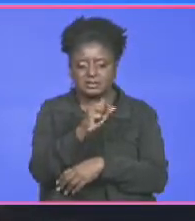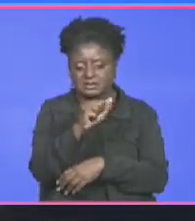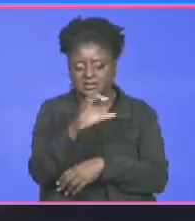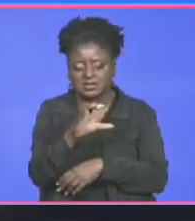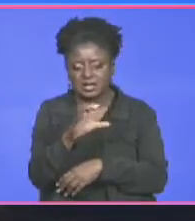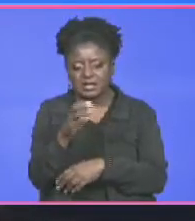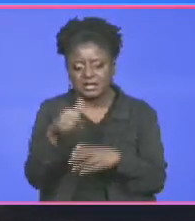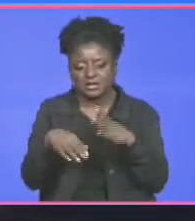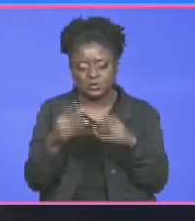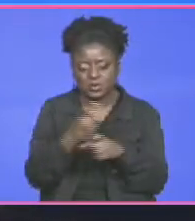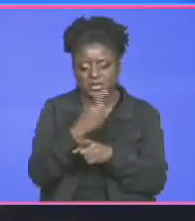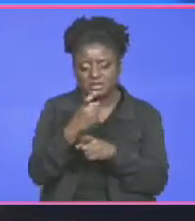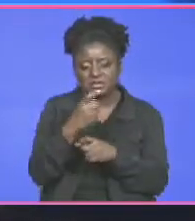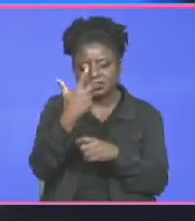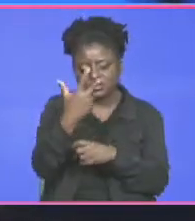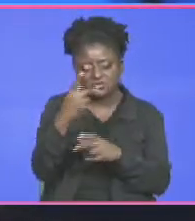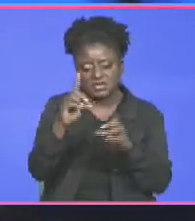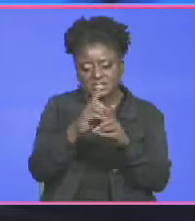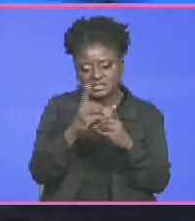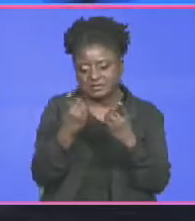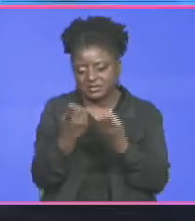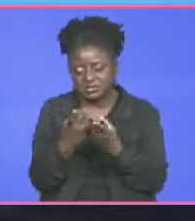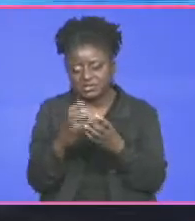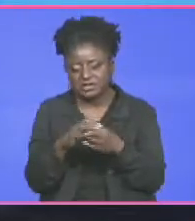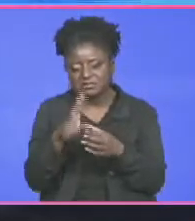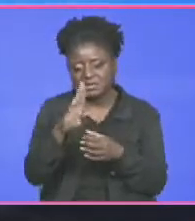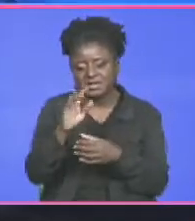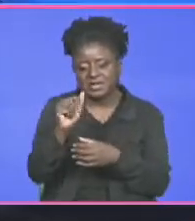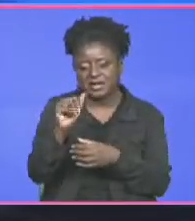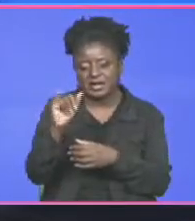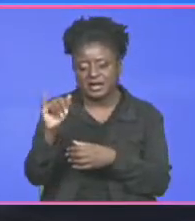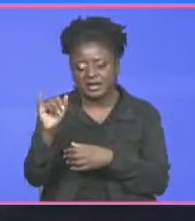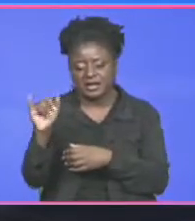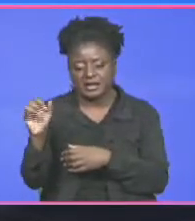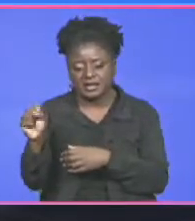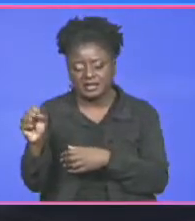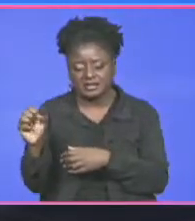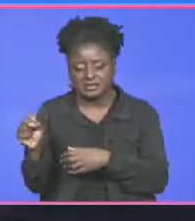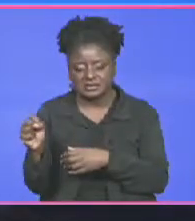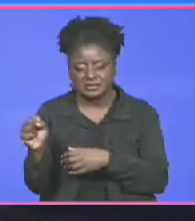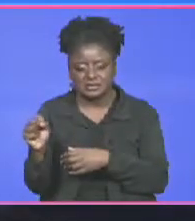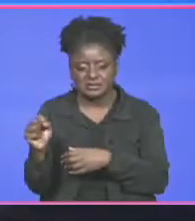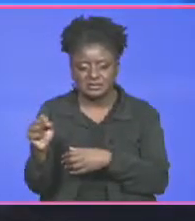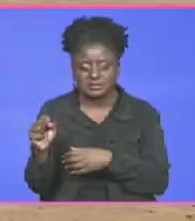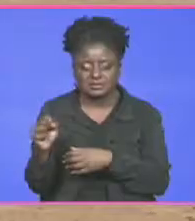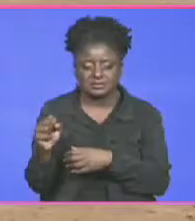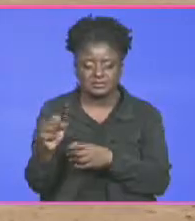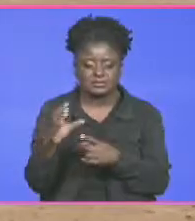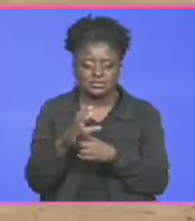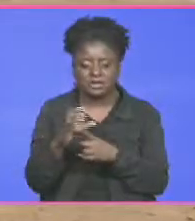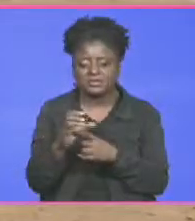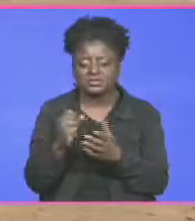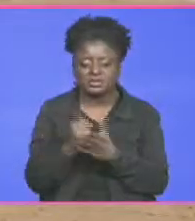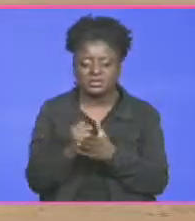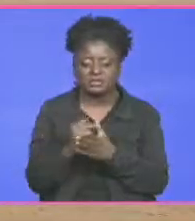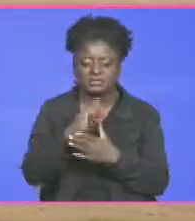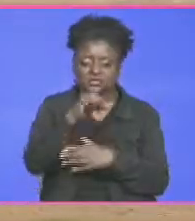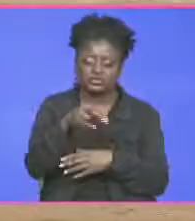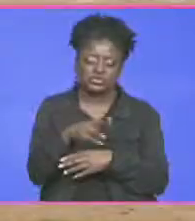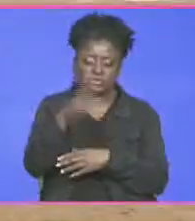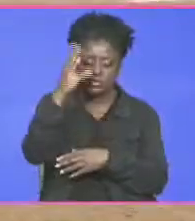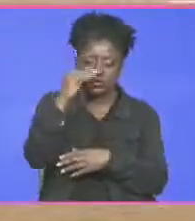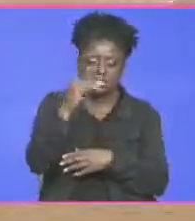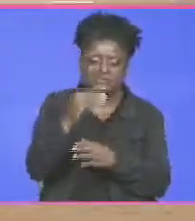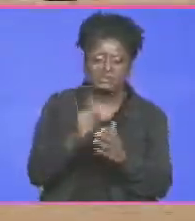the BAISS Softball Championship. Julian Gibson has the call once again. Kelsey, let's start with the Junior Boys